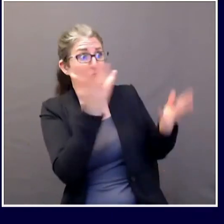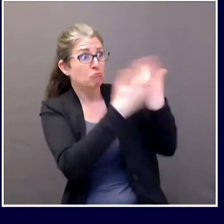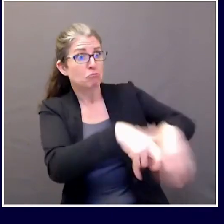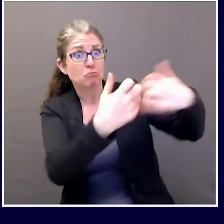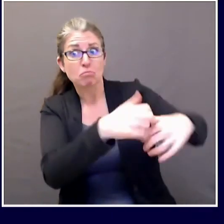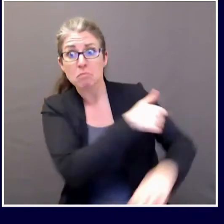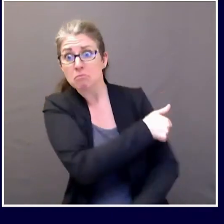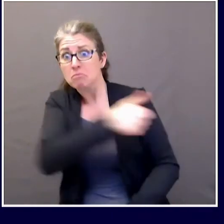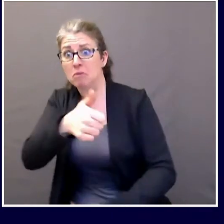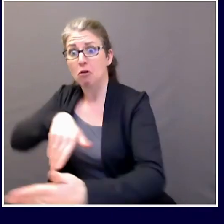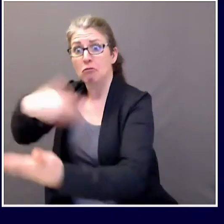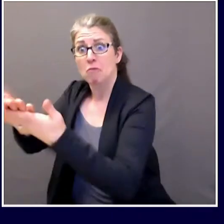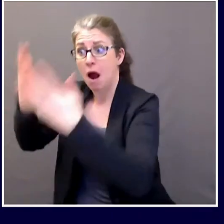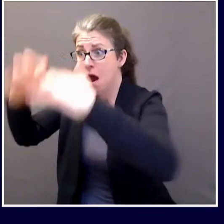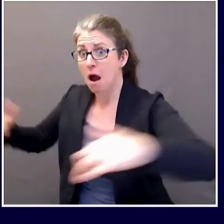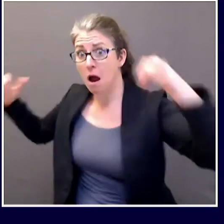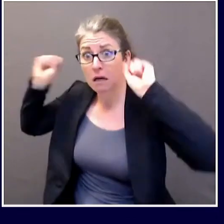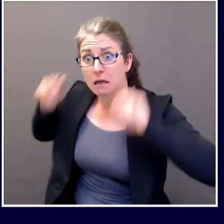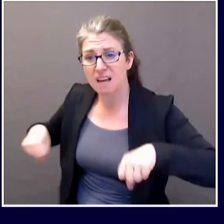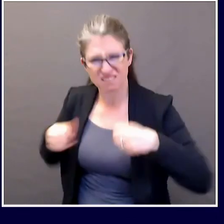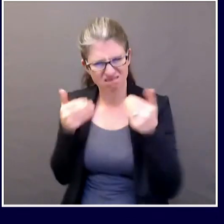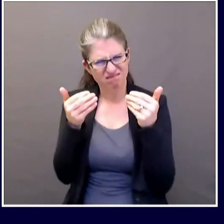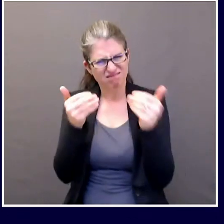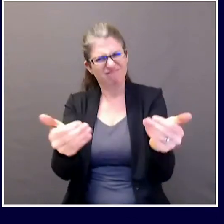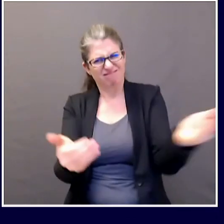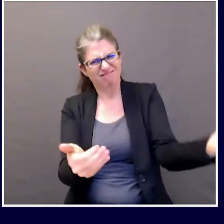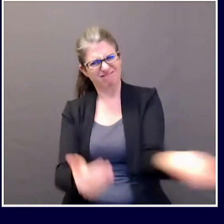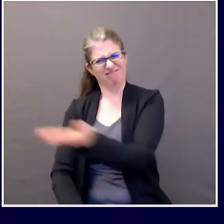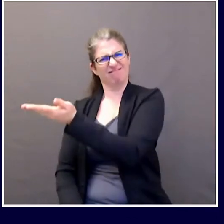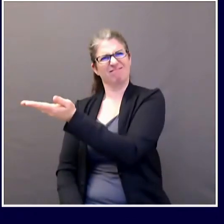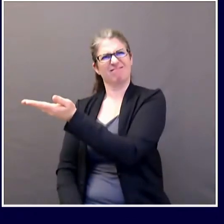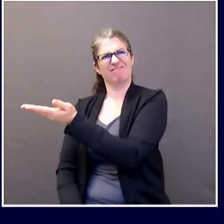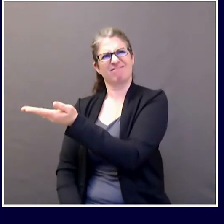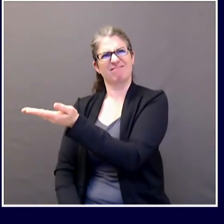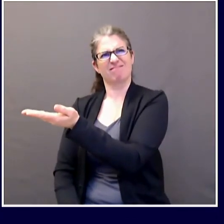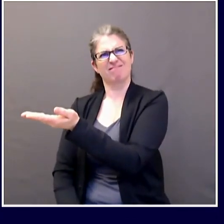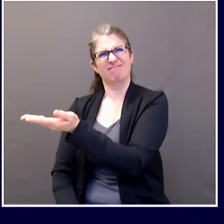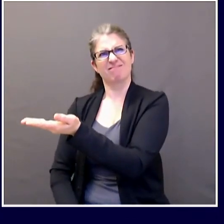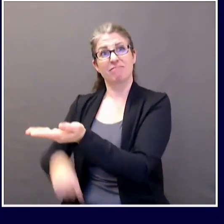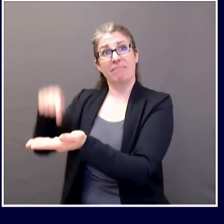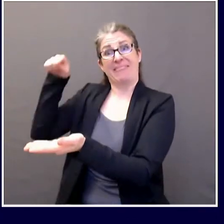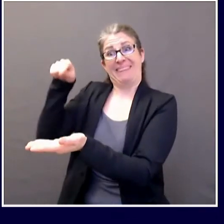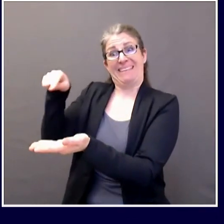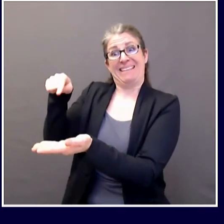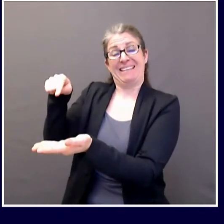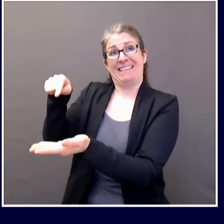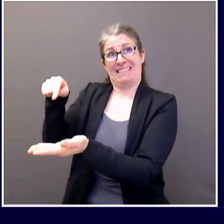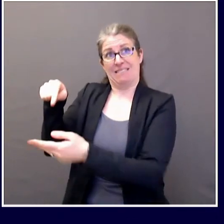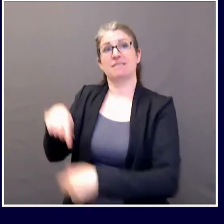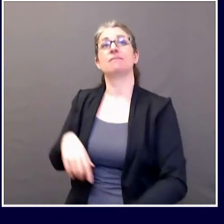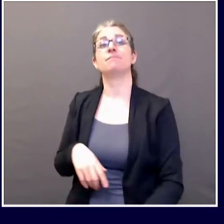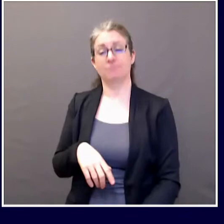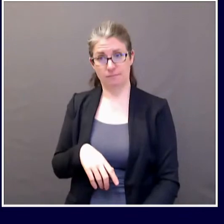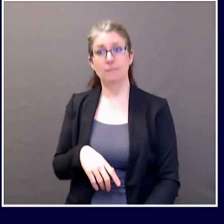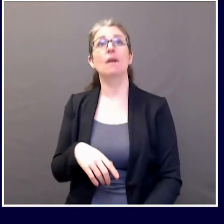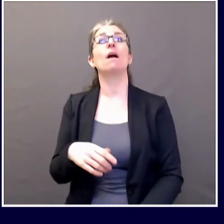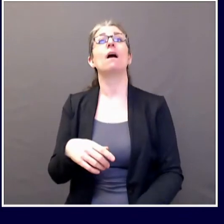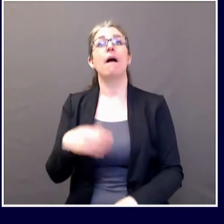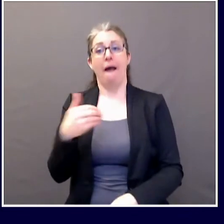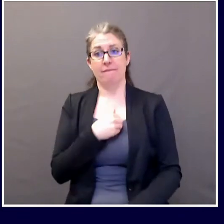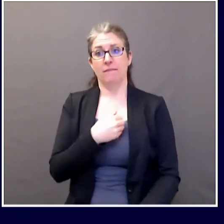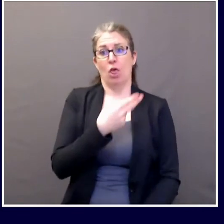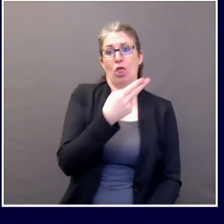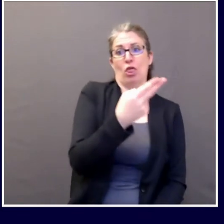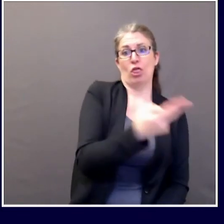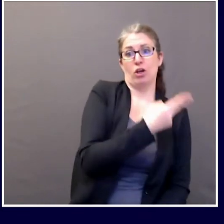available for vaccination clinics this Thursday as well as Saturday. So again, if you are 70 plus